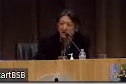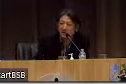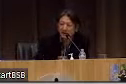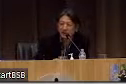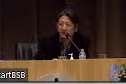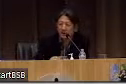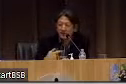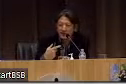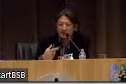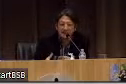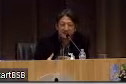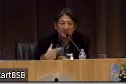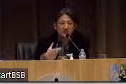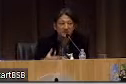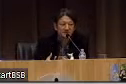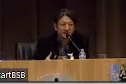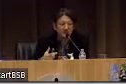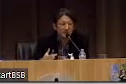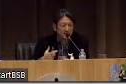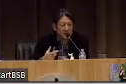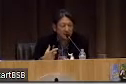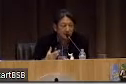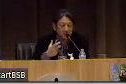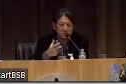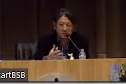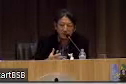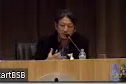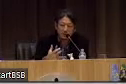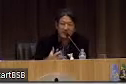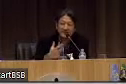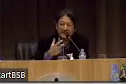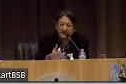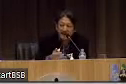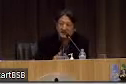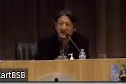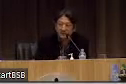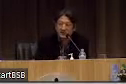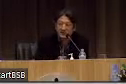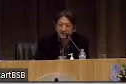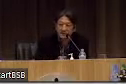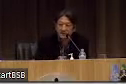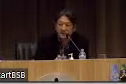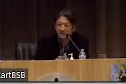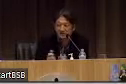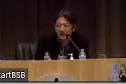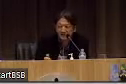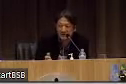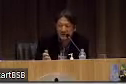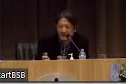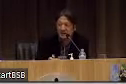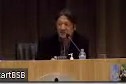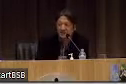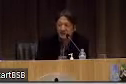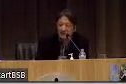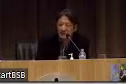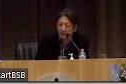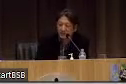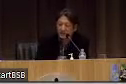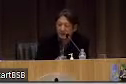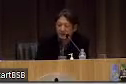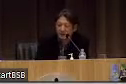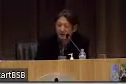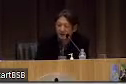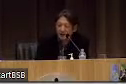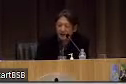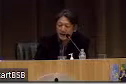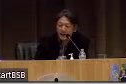And that made Tableau. So we can see the necessity to seek